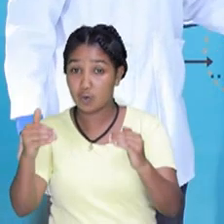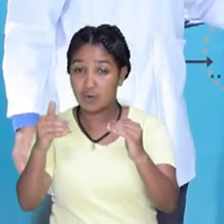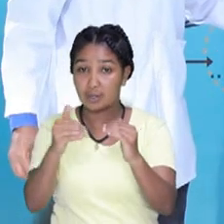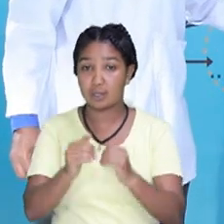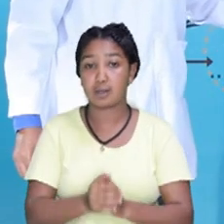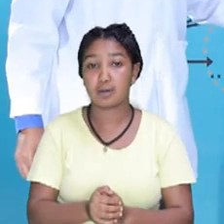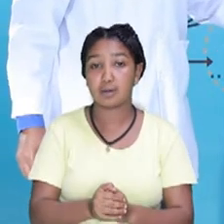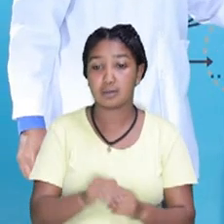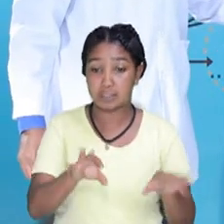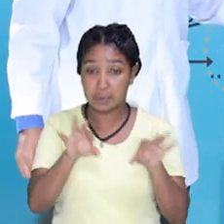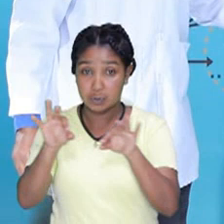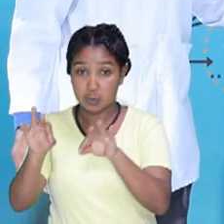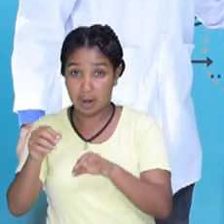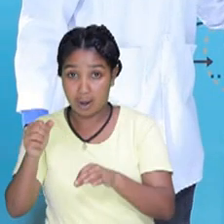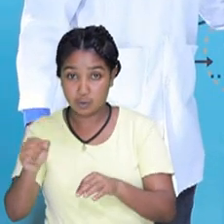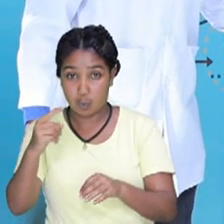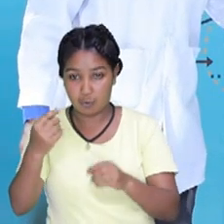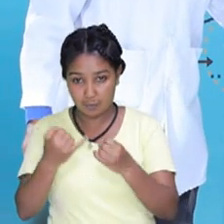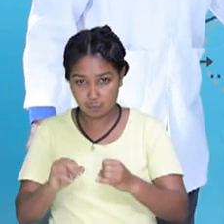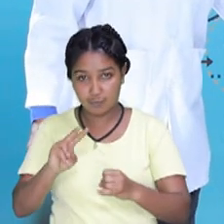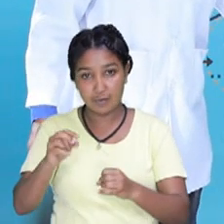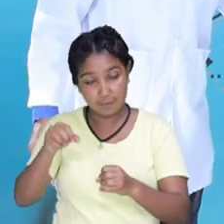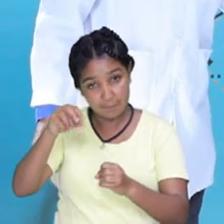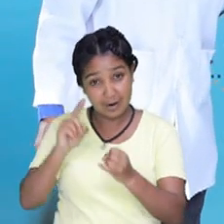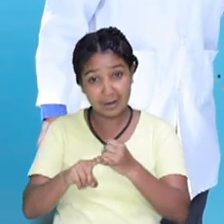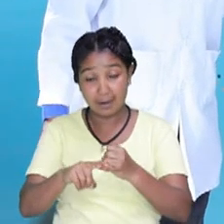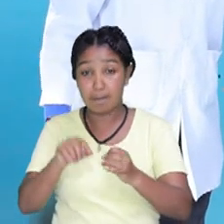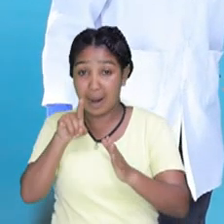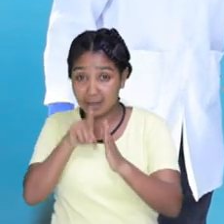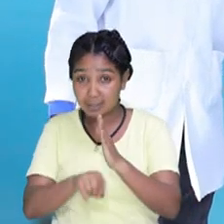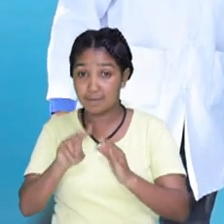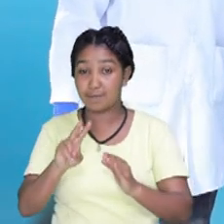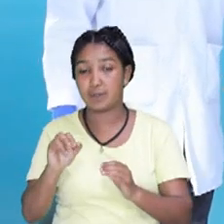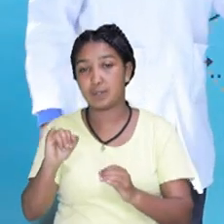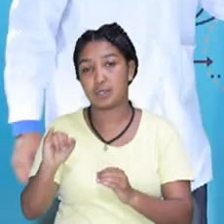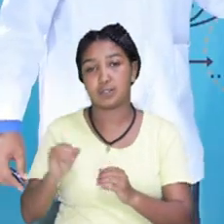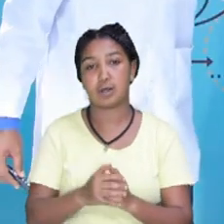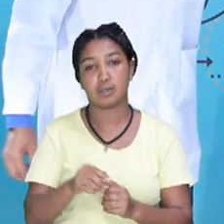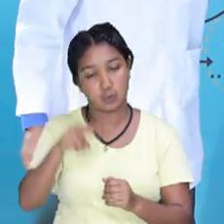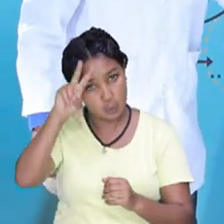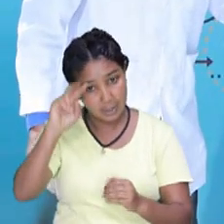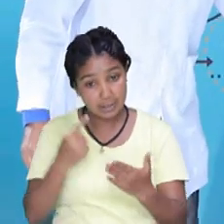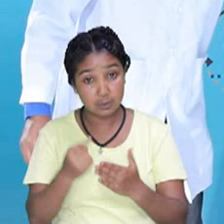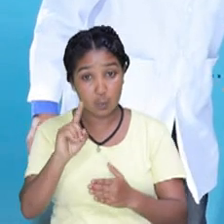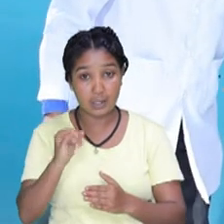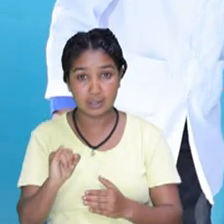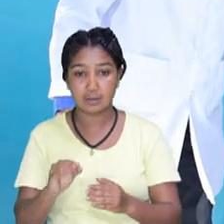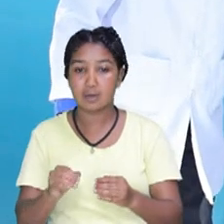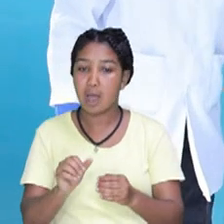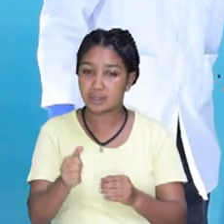equivalently substituted as 1 over 2 mv final squared minus 1 over 2 mv initial squared. This one